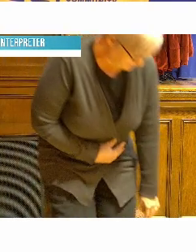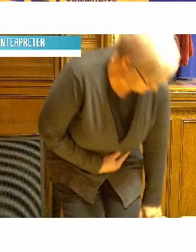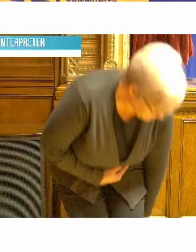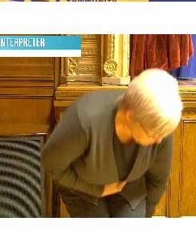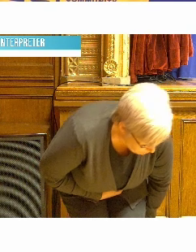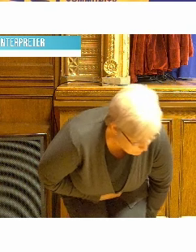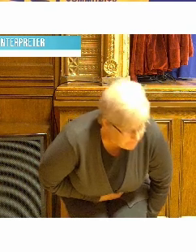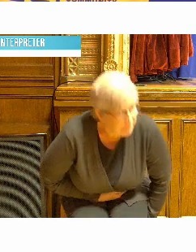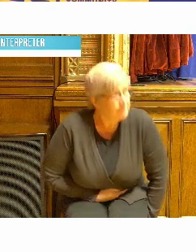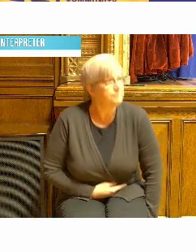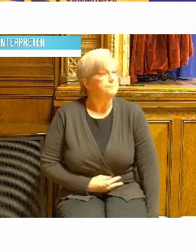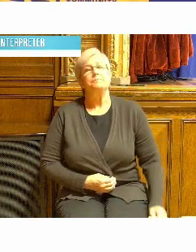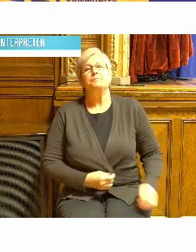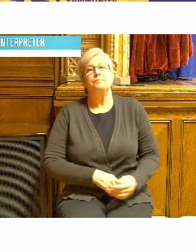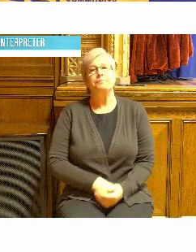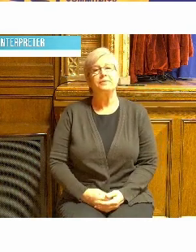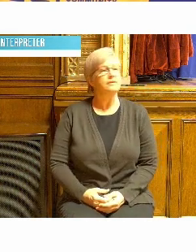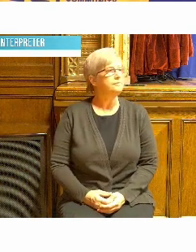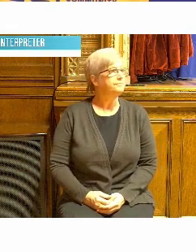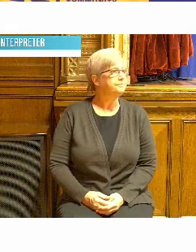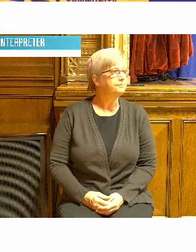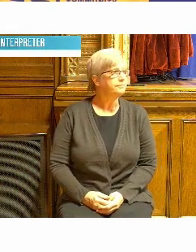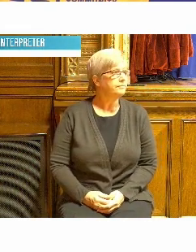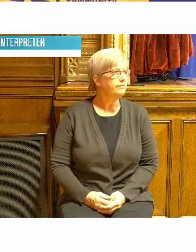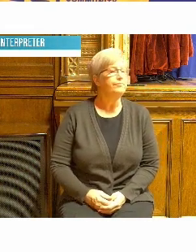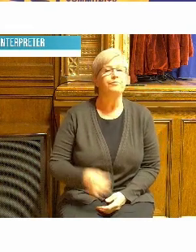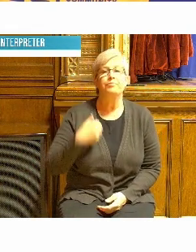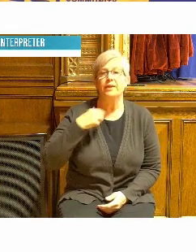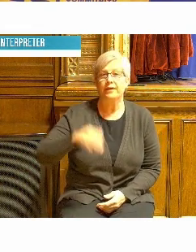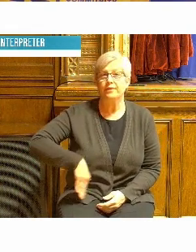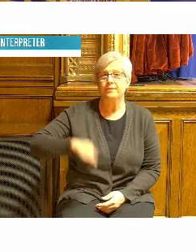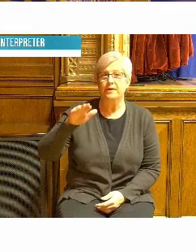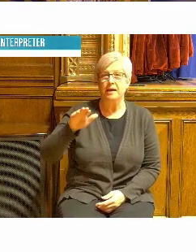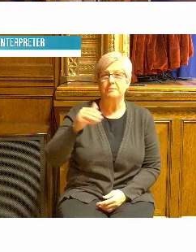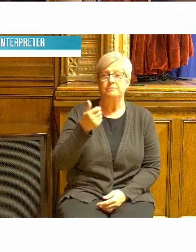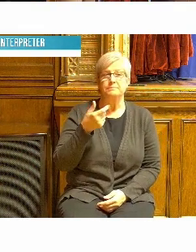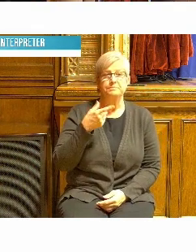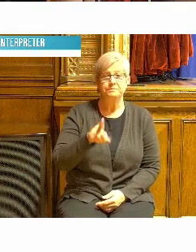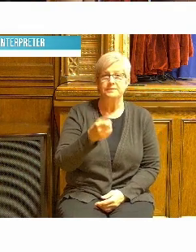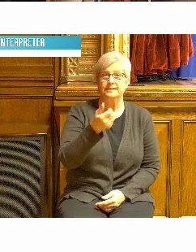I grew up during the 50s and 60s